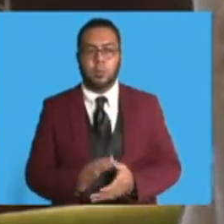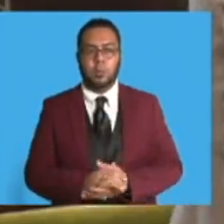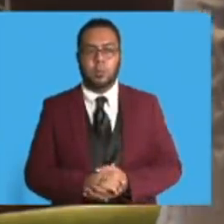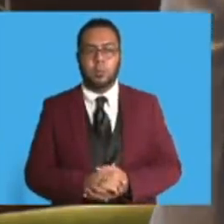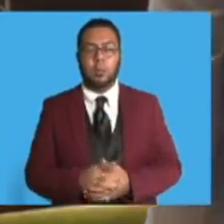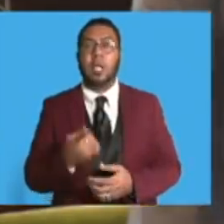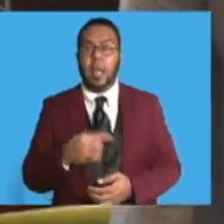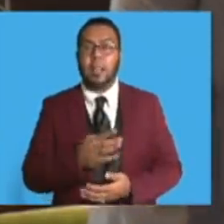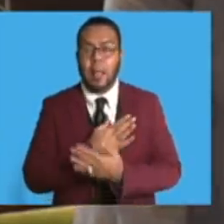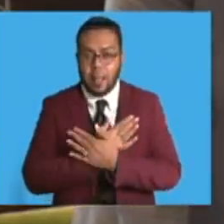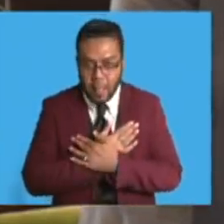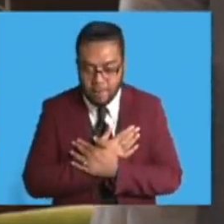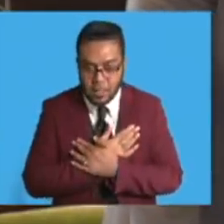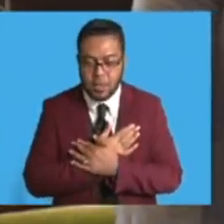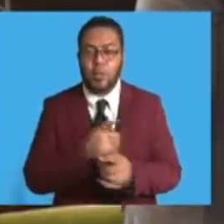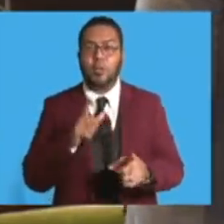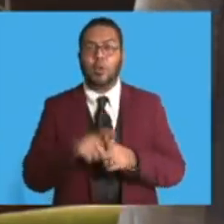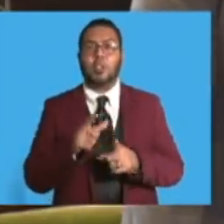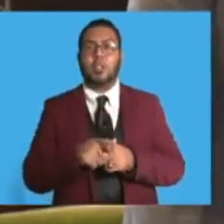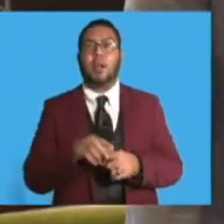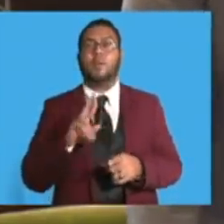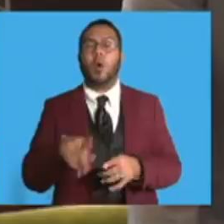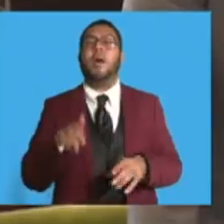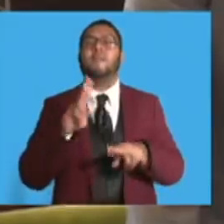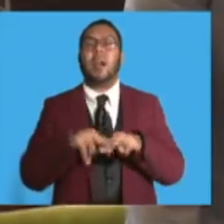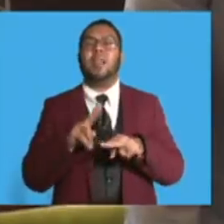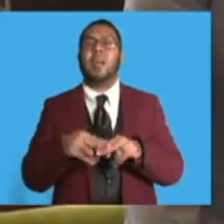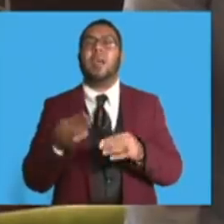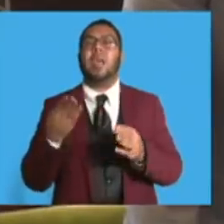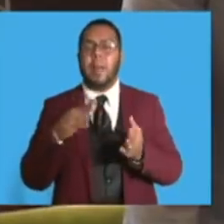and loving daughter for her father and mother.